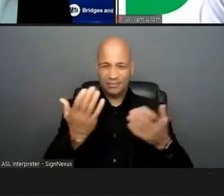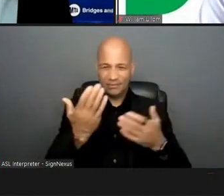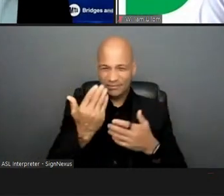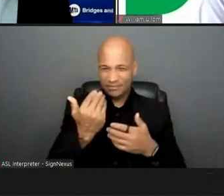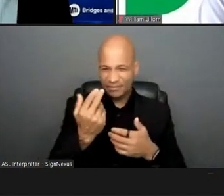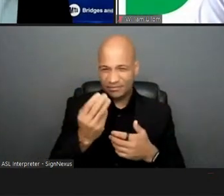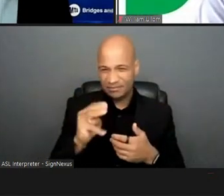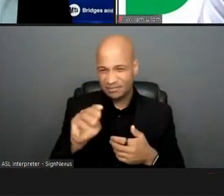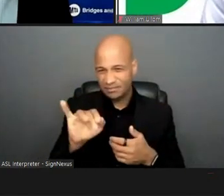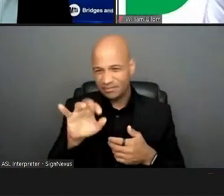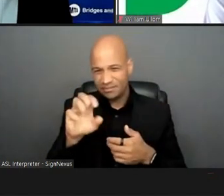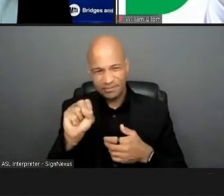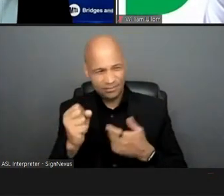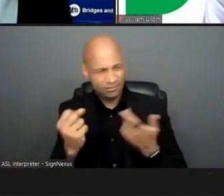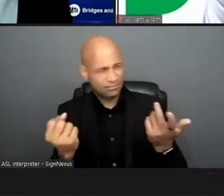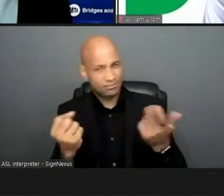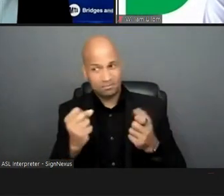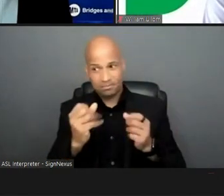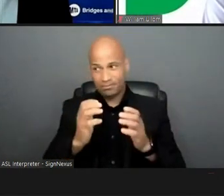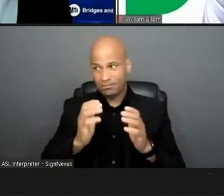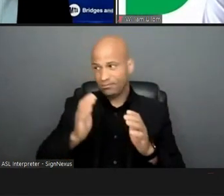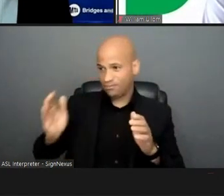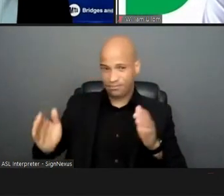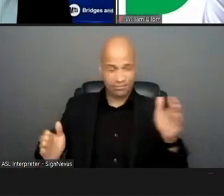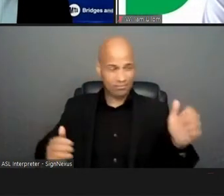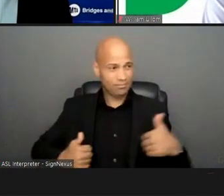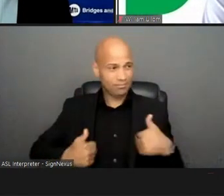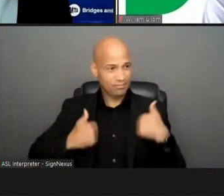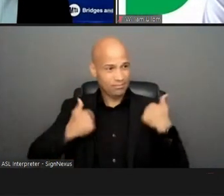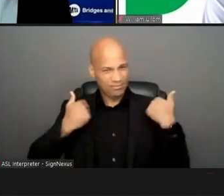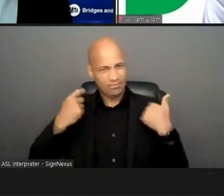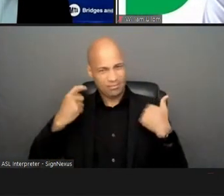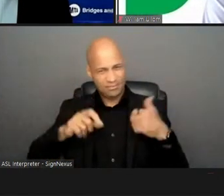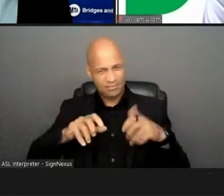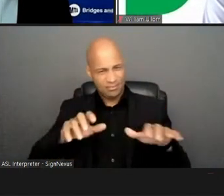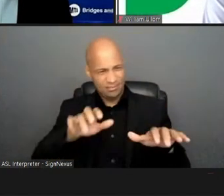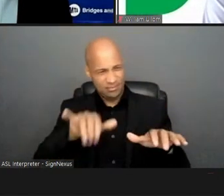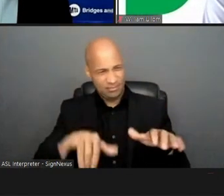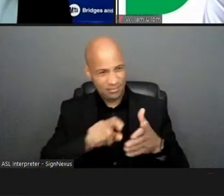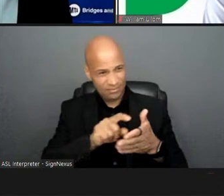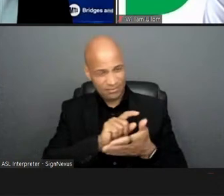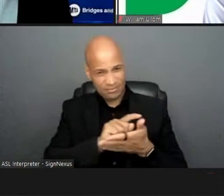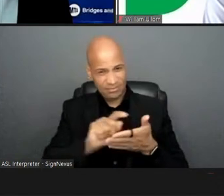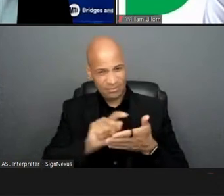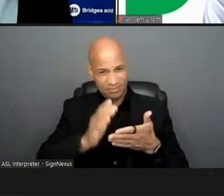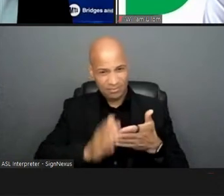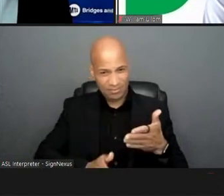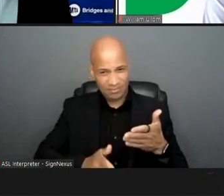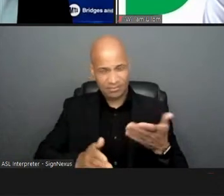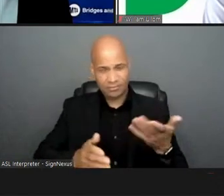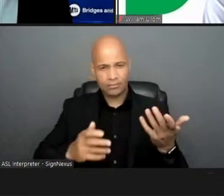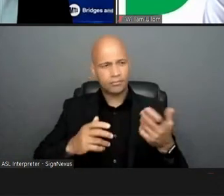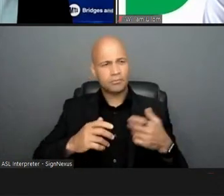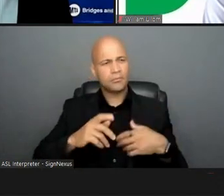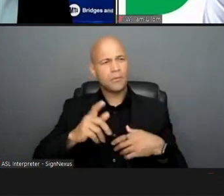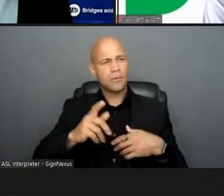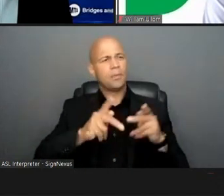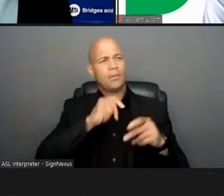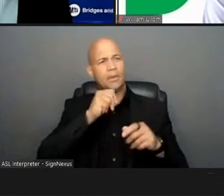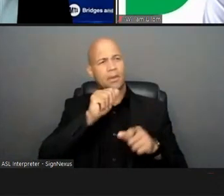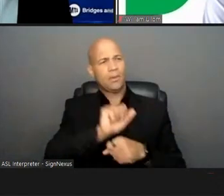and many of my neighbors who work and commute have to do that especially on the weekends when I guess we pretend like people don't work